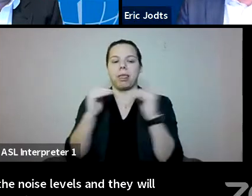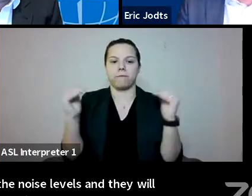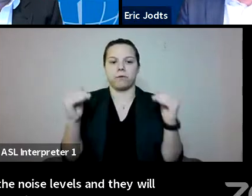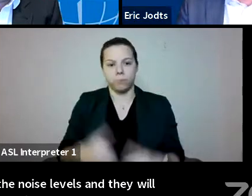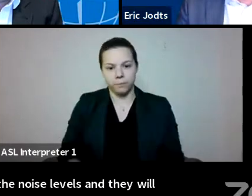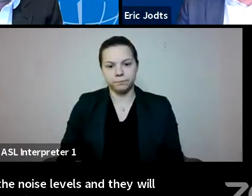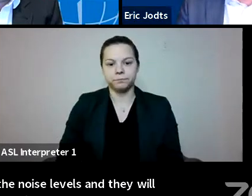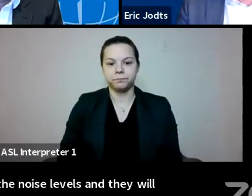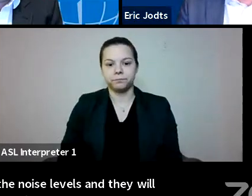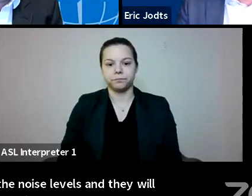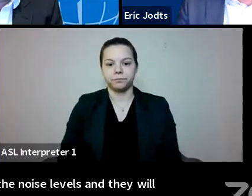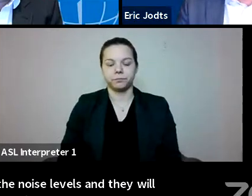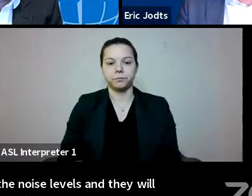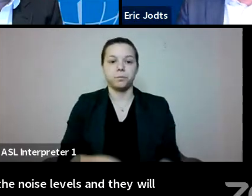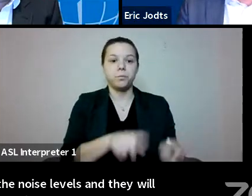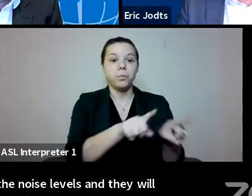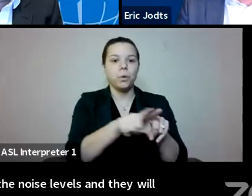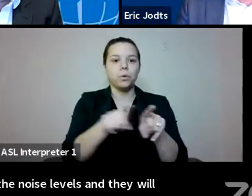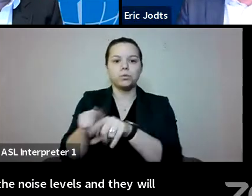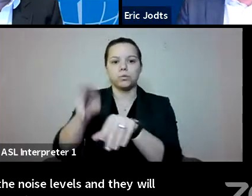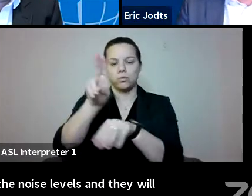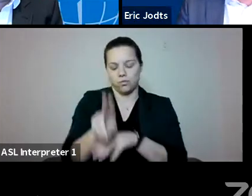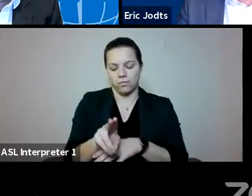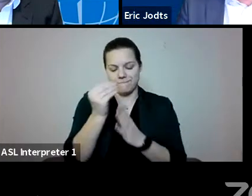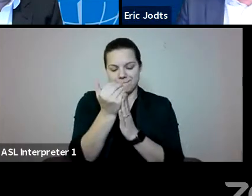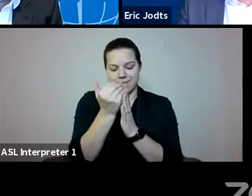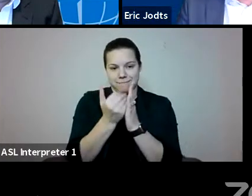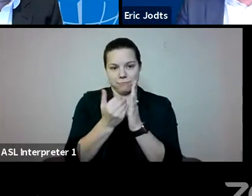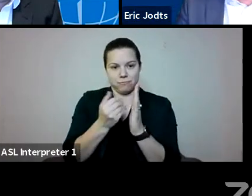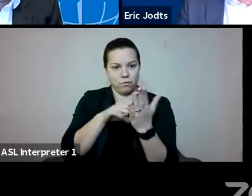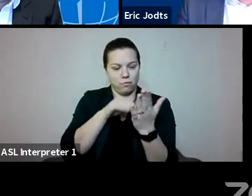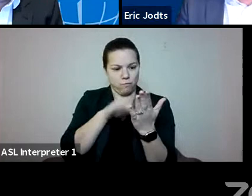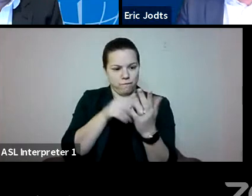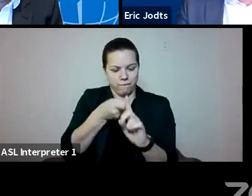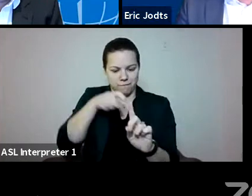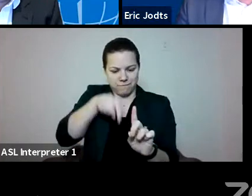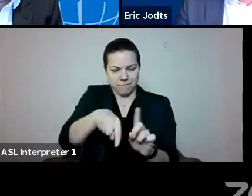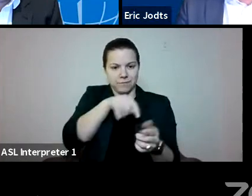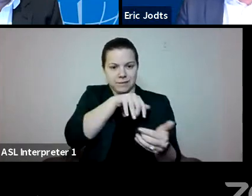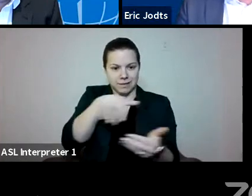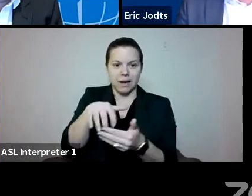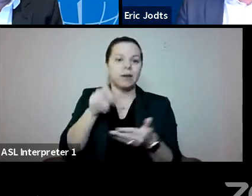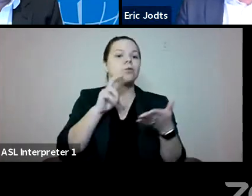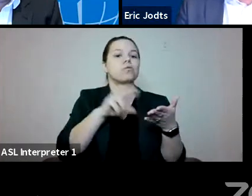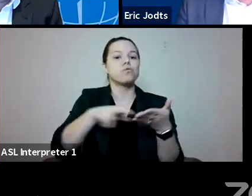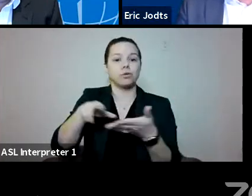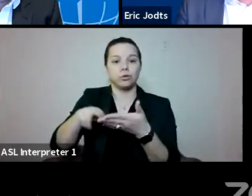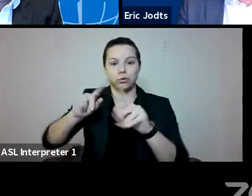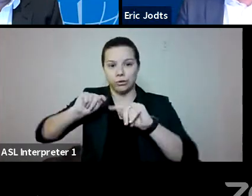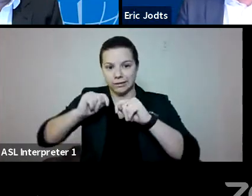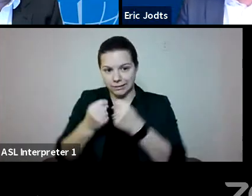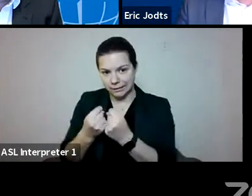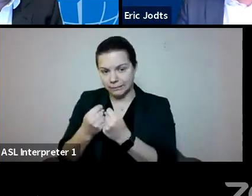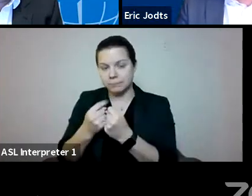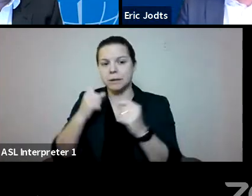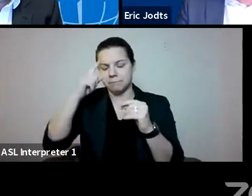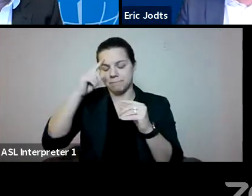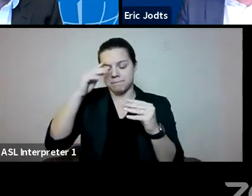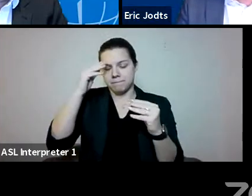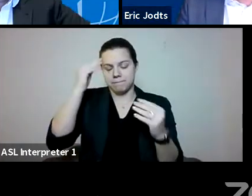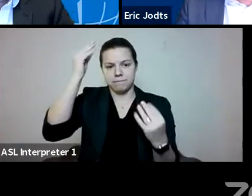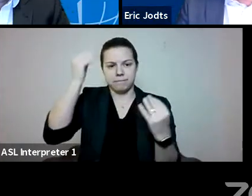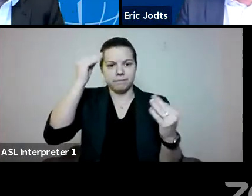using the lessons from this study and the research team and our collective knowledge to inform the